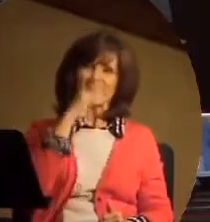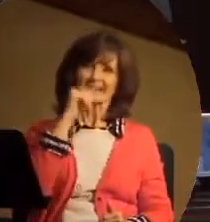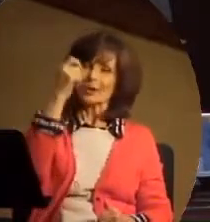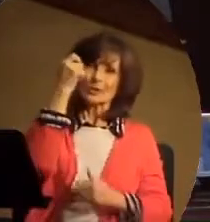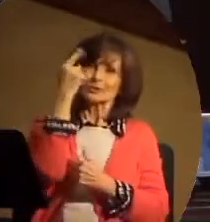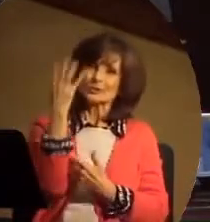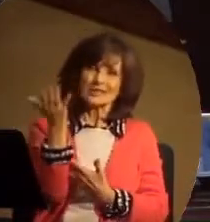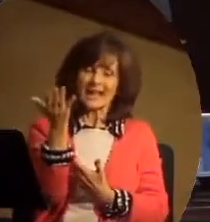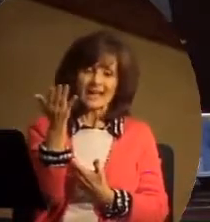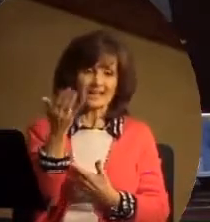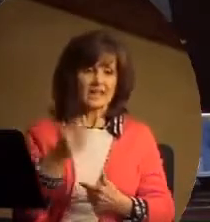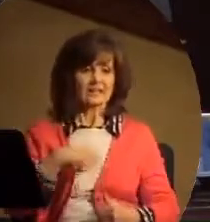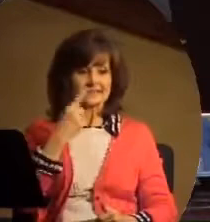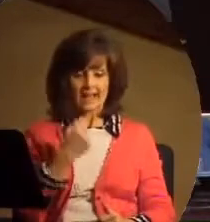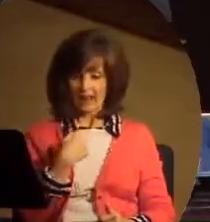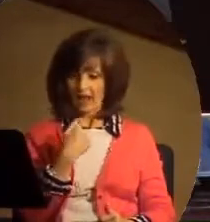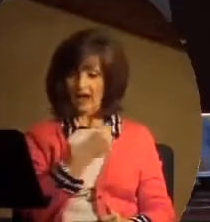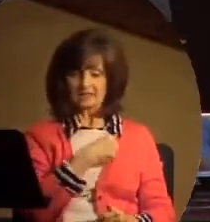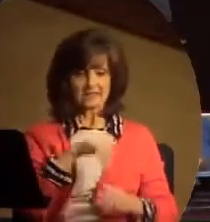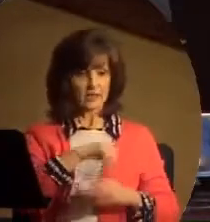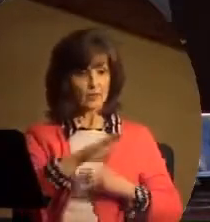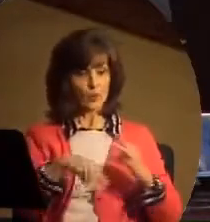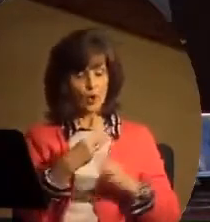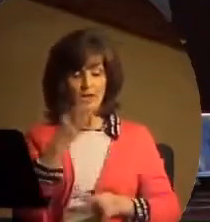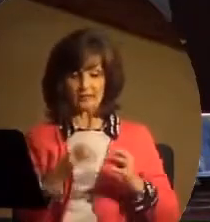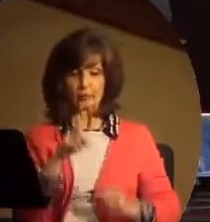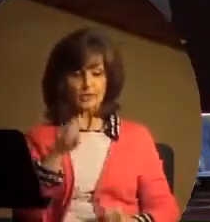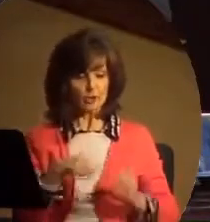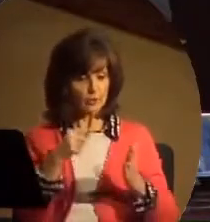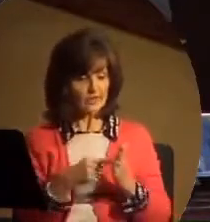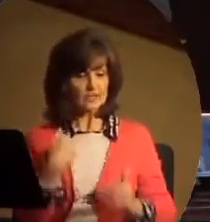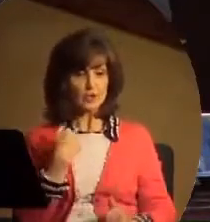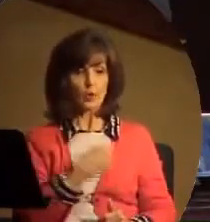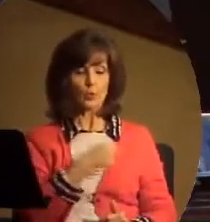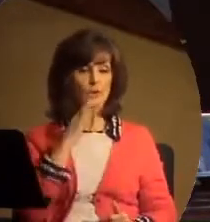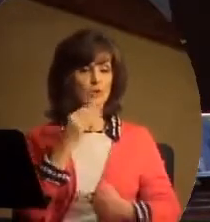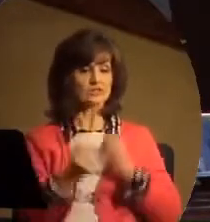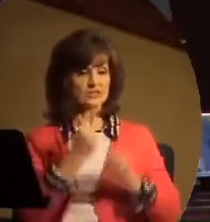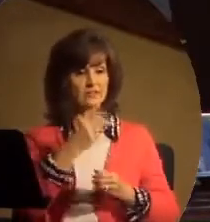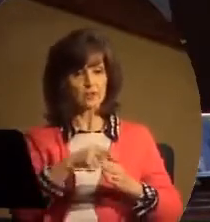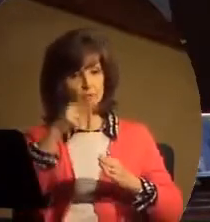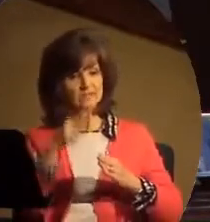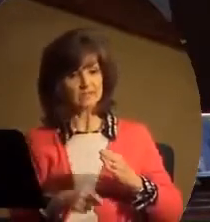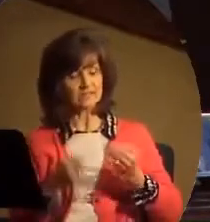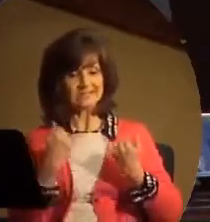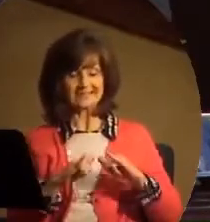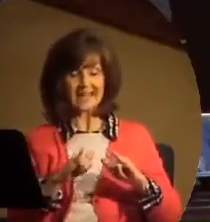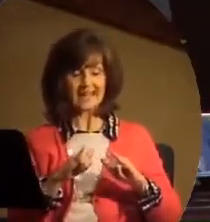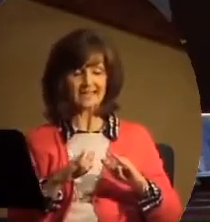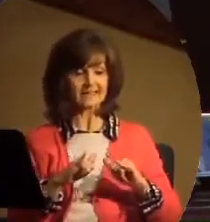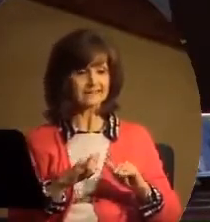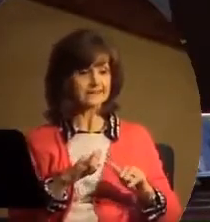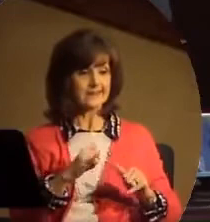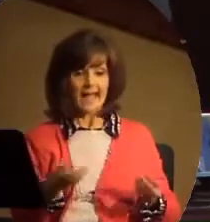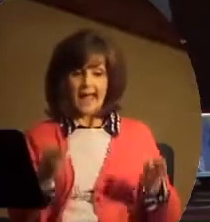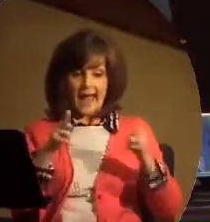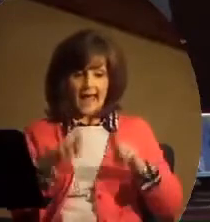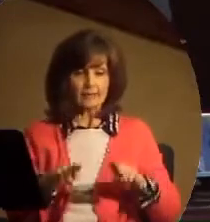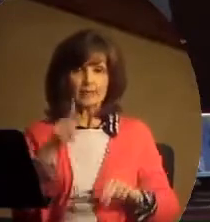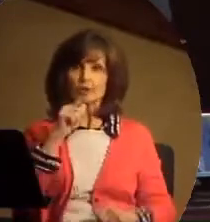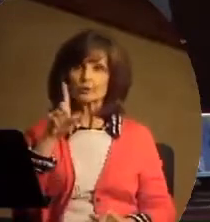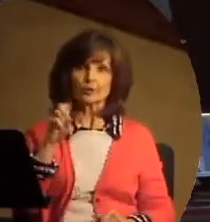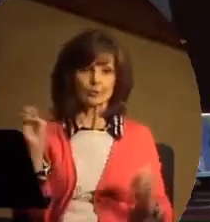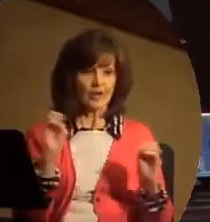don't understand. You tell us in the world that if we do this, we're going to suffer the consequences of it, and yet it's being done. I don't see you